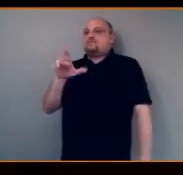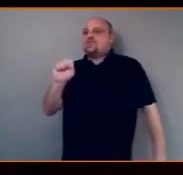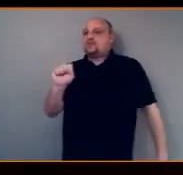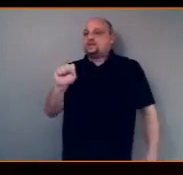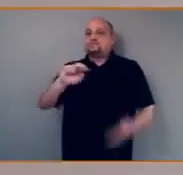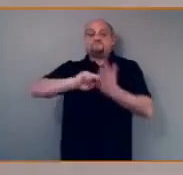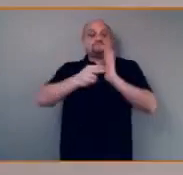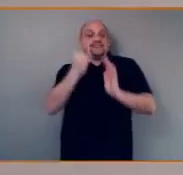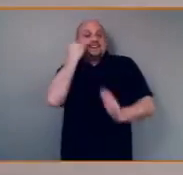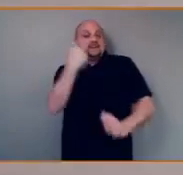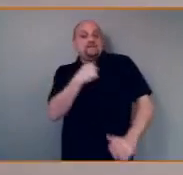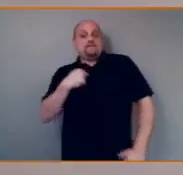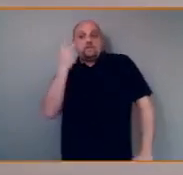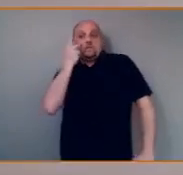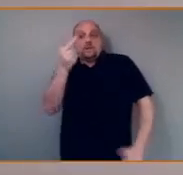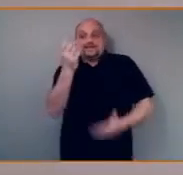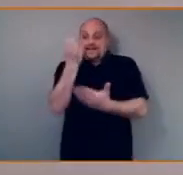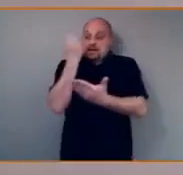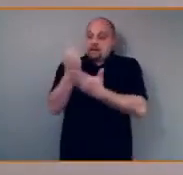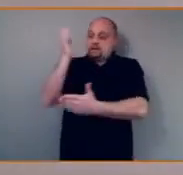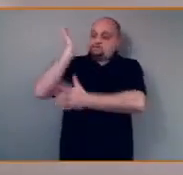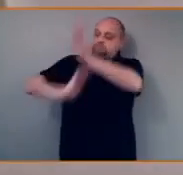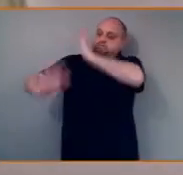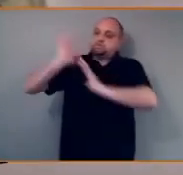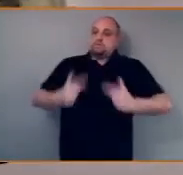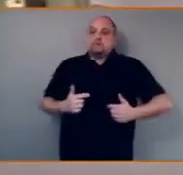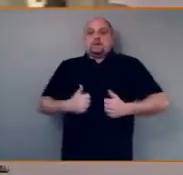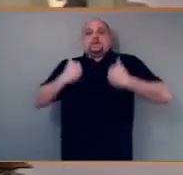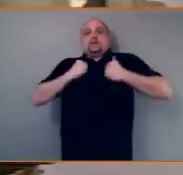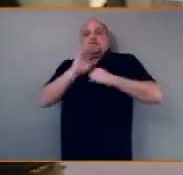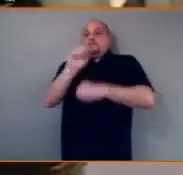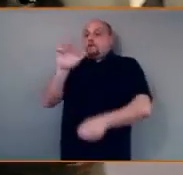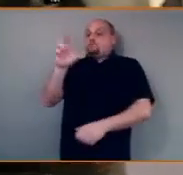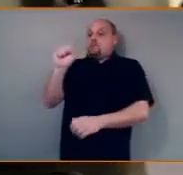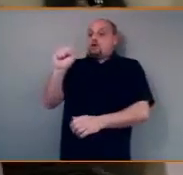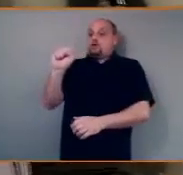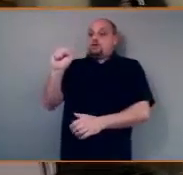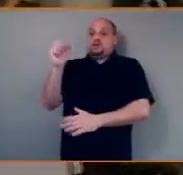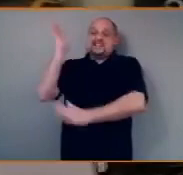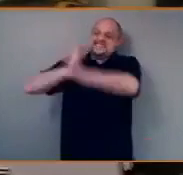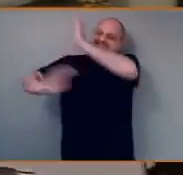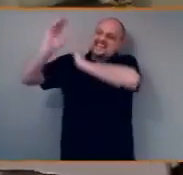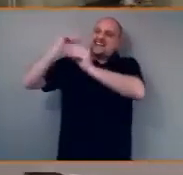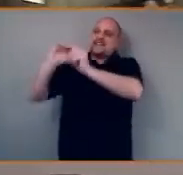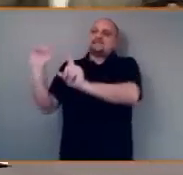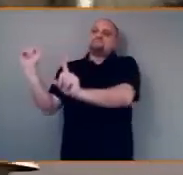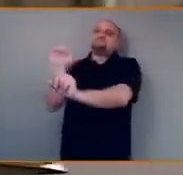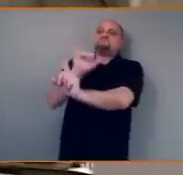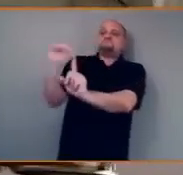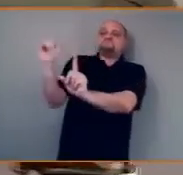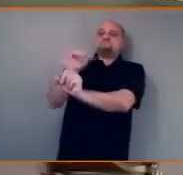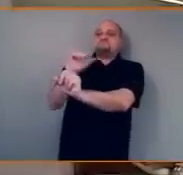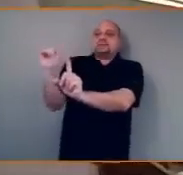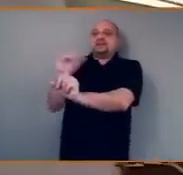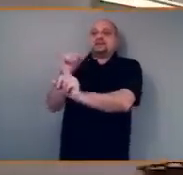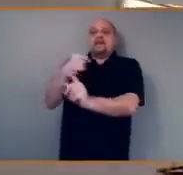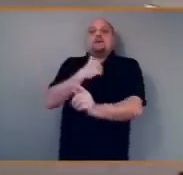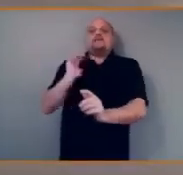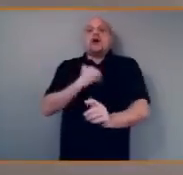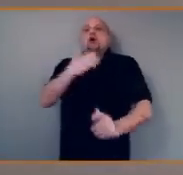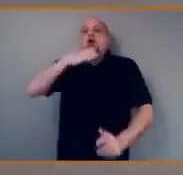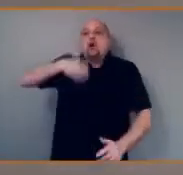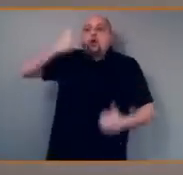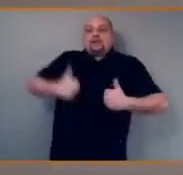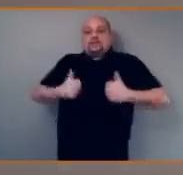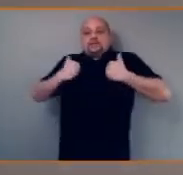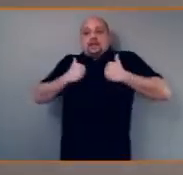there was past life on Mars a few billion years ago in a similar age to the most ancient life that we have evidence of